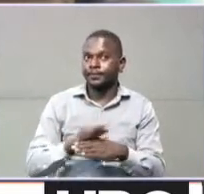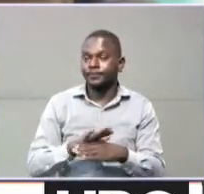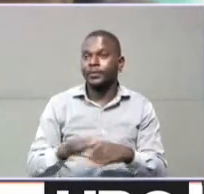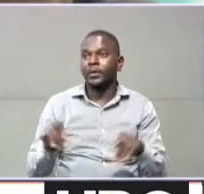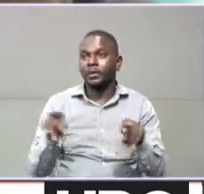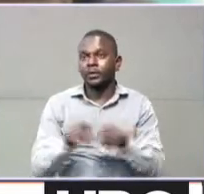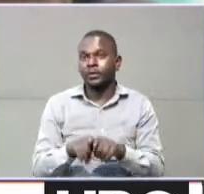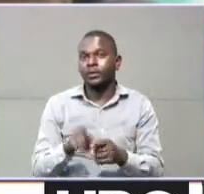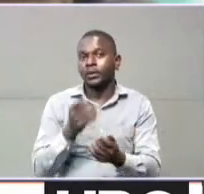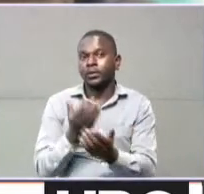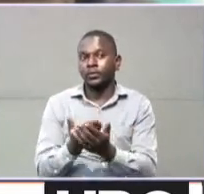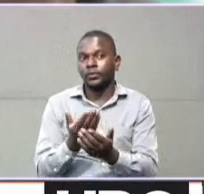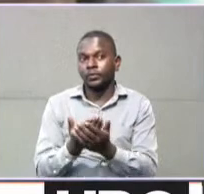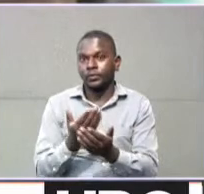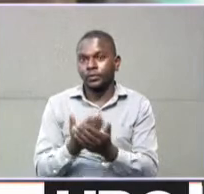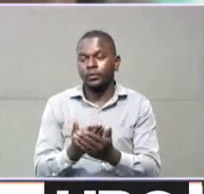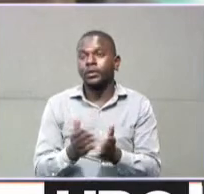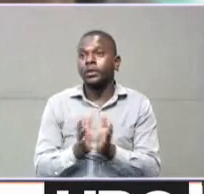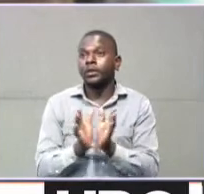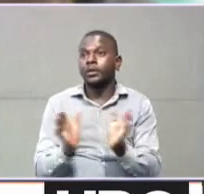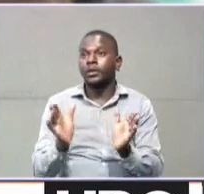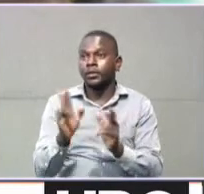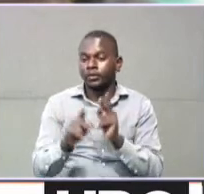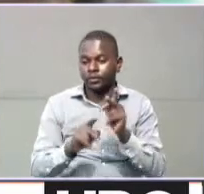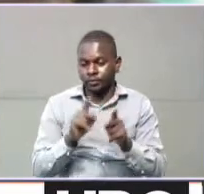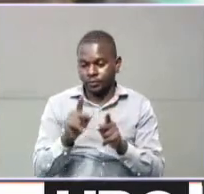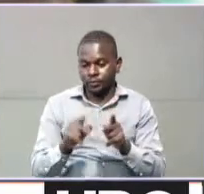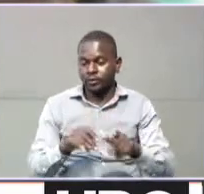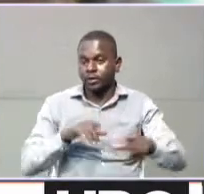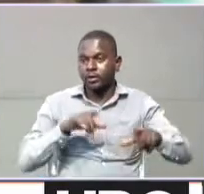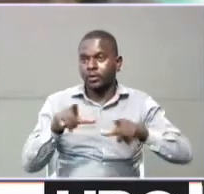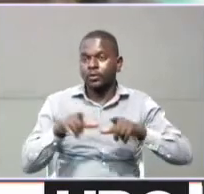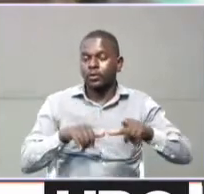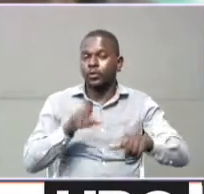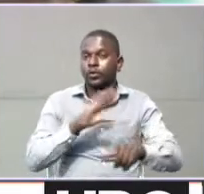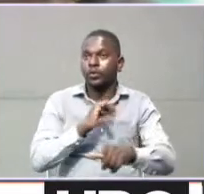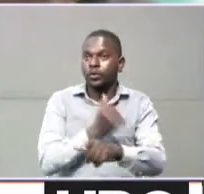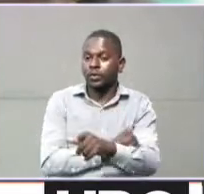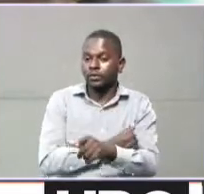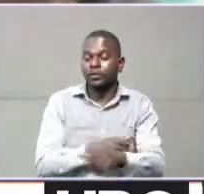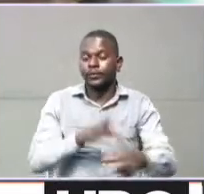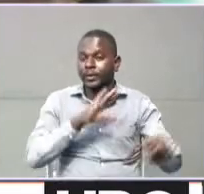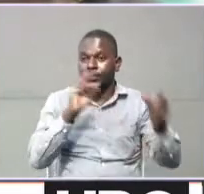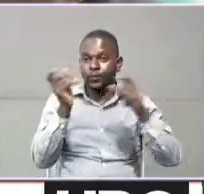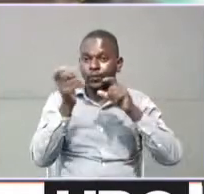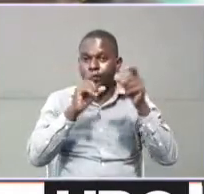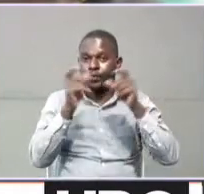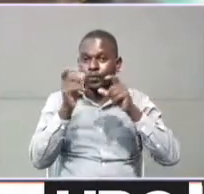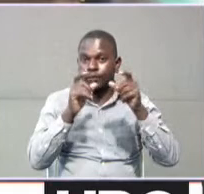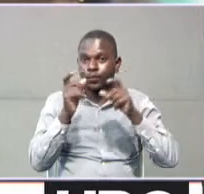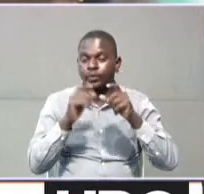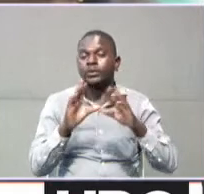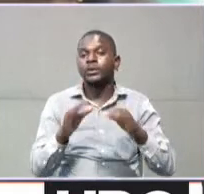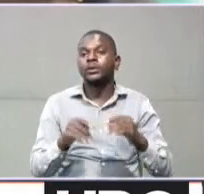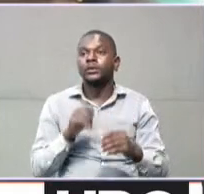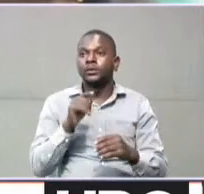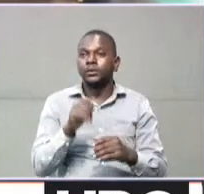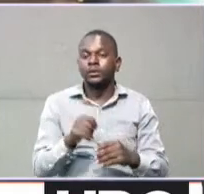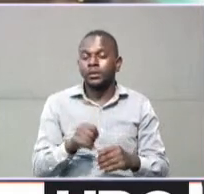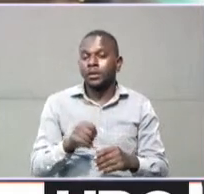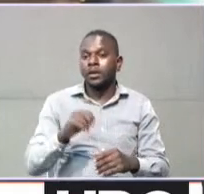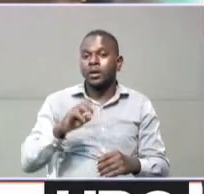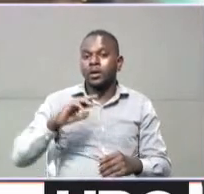also appealing to the general public and local authorities to be vigilant and always to